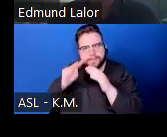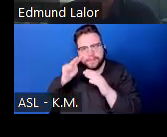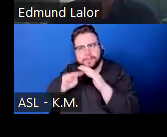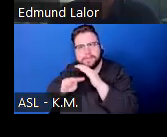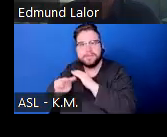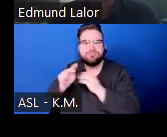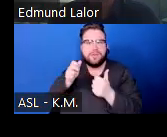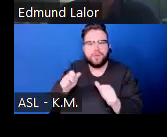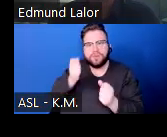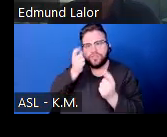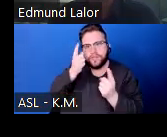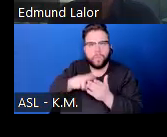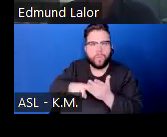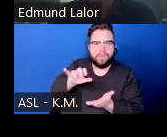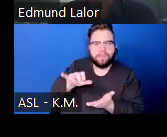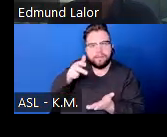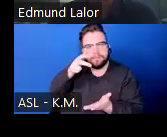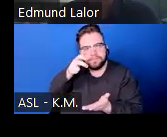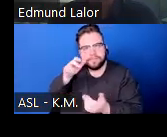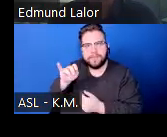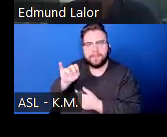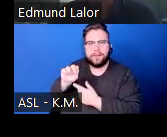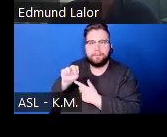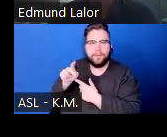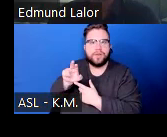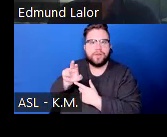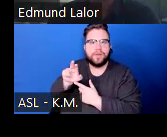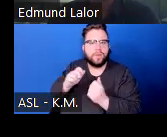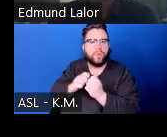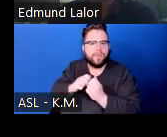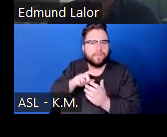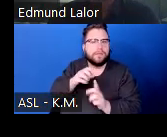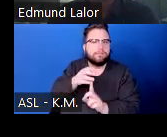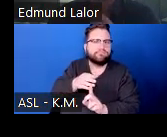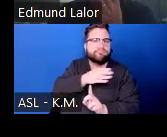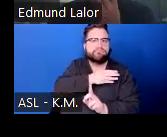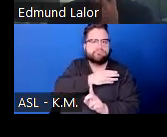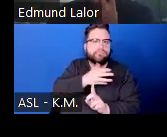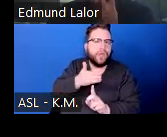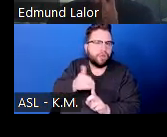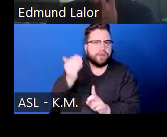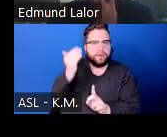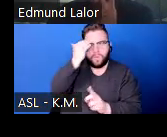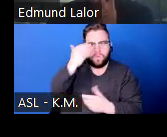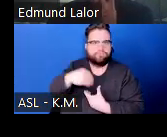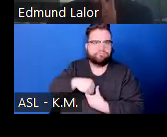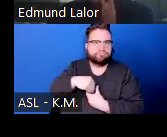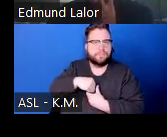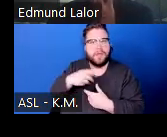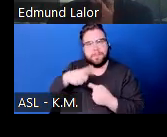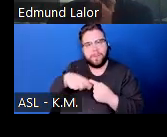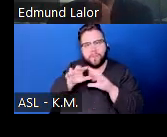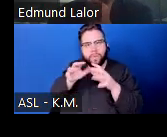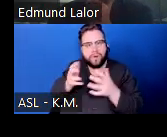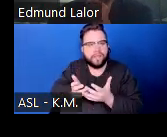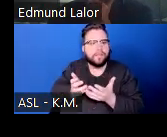input is by combining that sensory input with what we already know about the world. If we get if we have some knowledge of the world already, depicted in purple